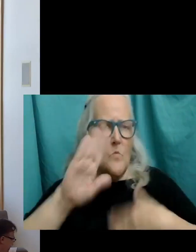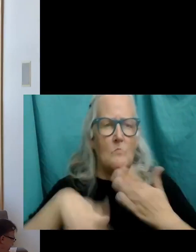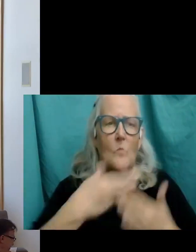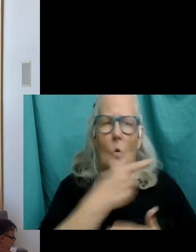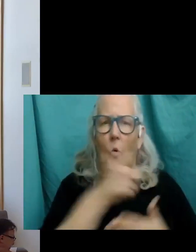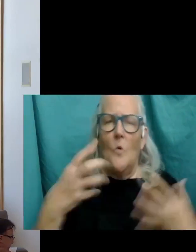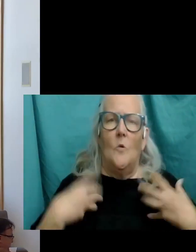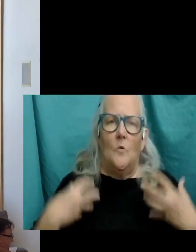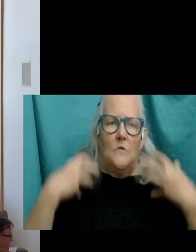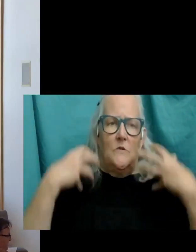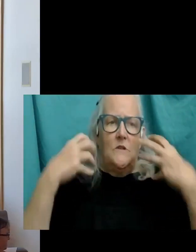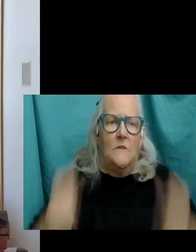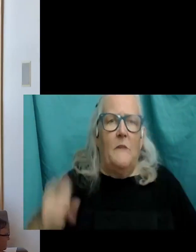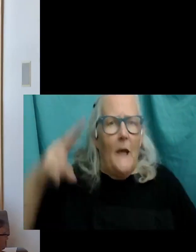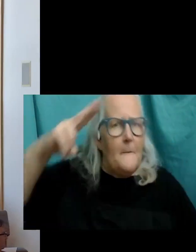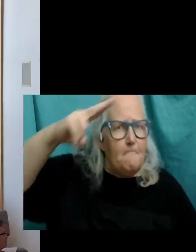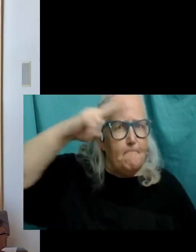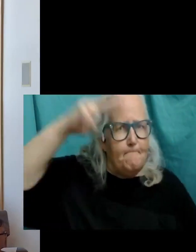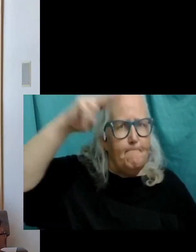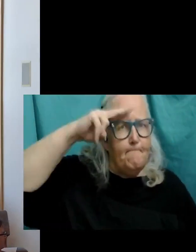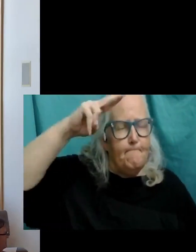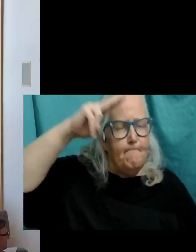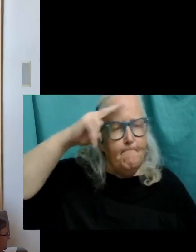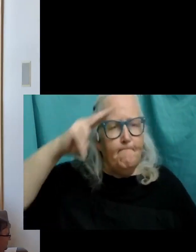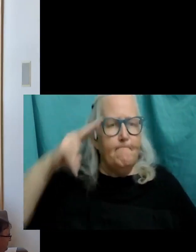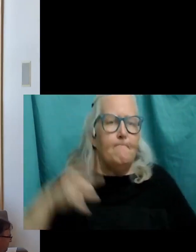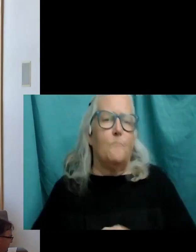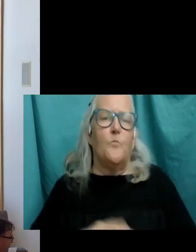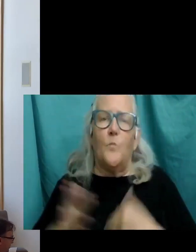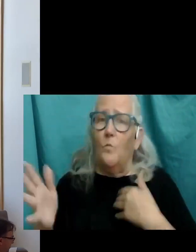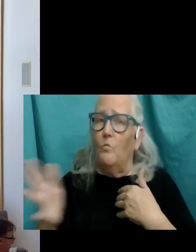Old seamen,